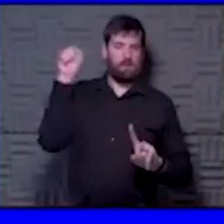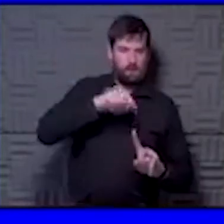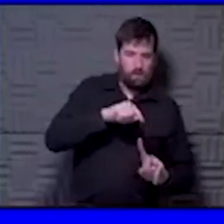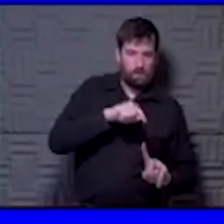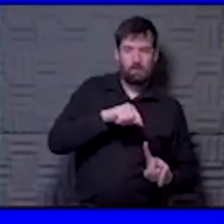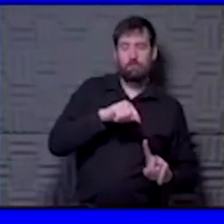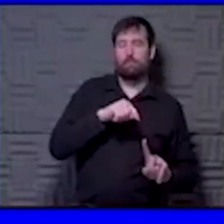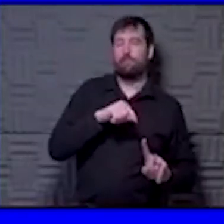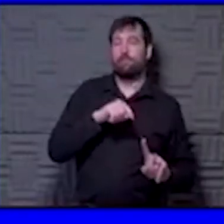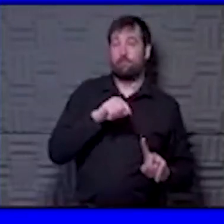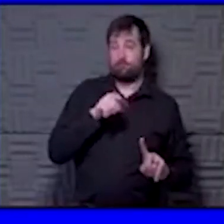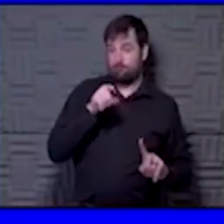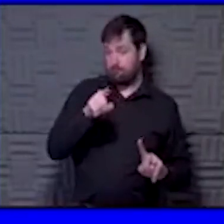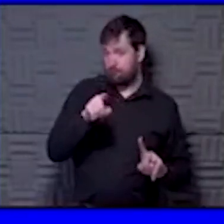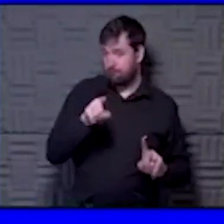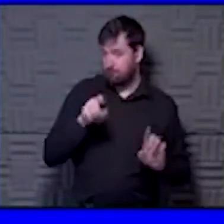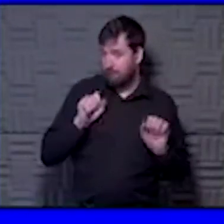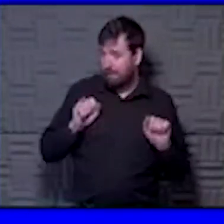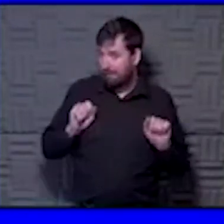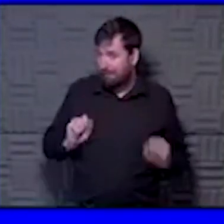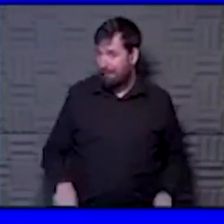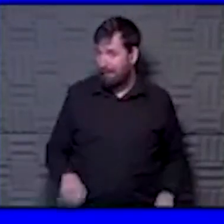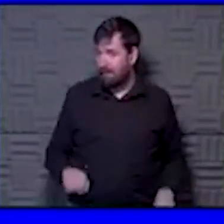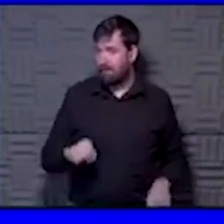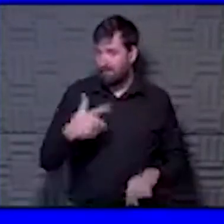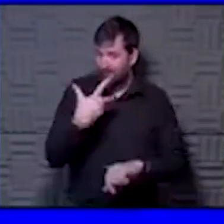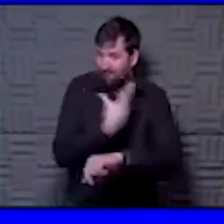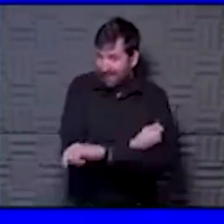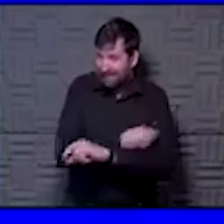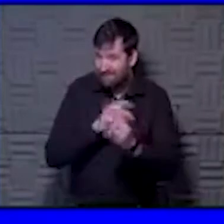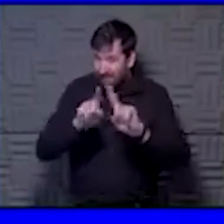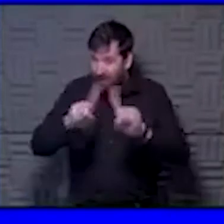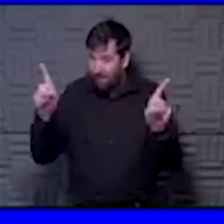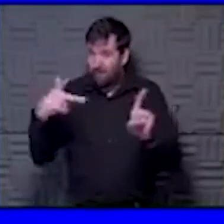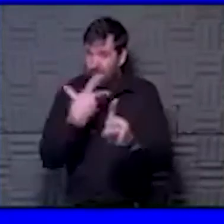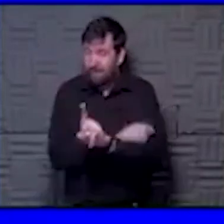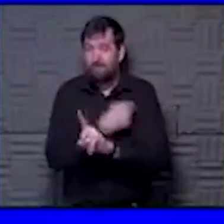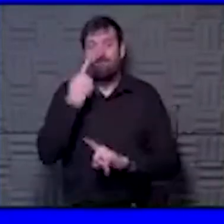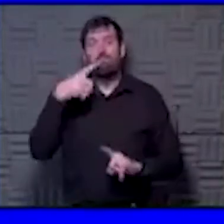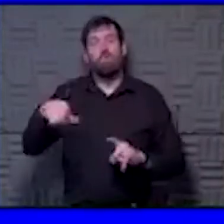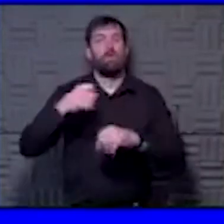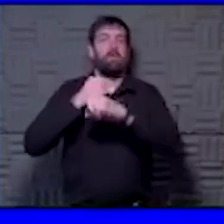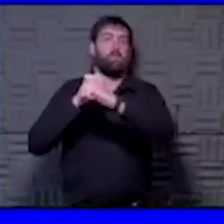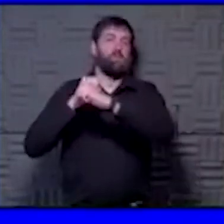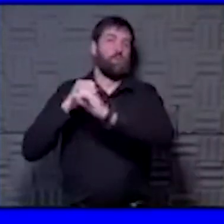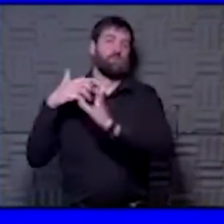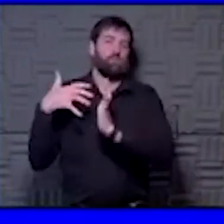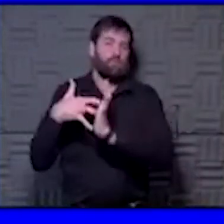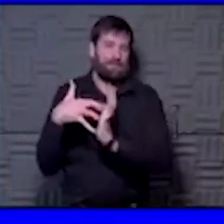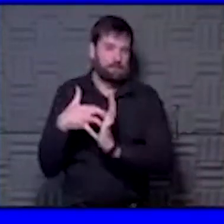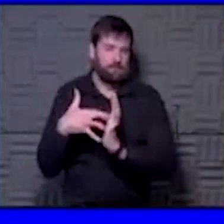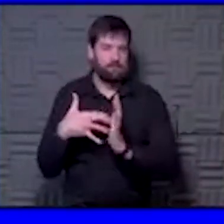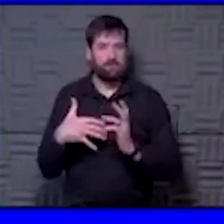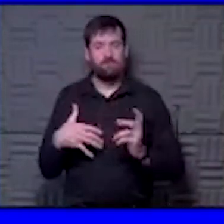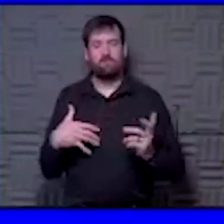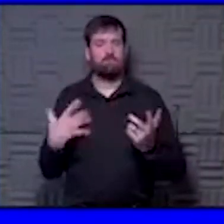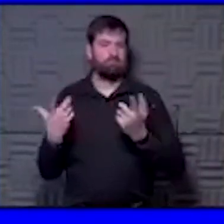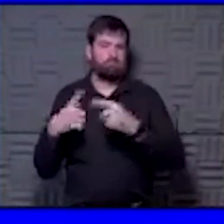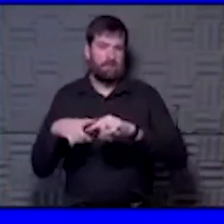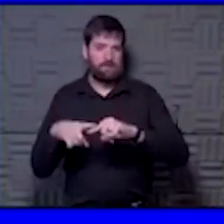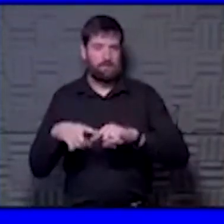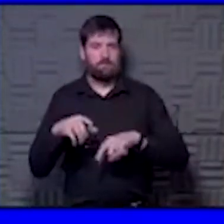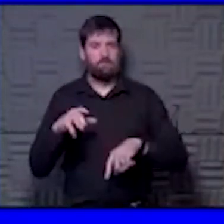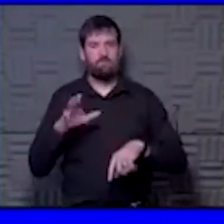to, are you able to get vaccines otherwise? Again, for the immunosuppressed population, based on the